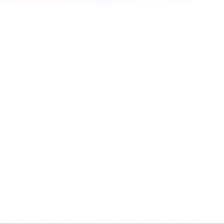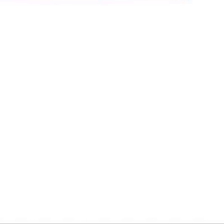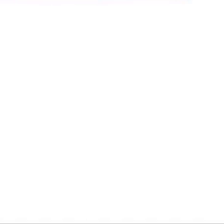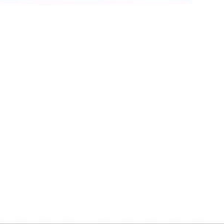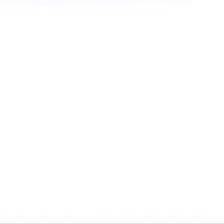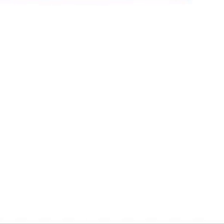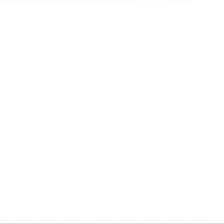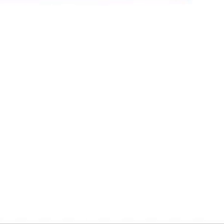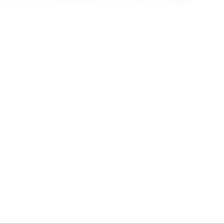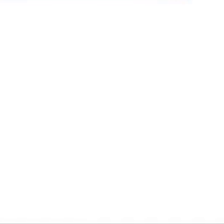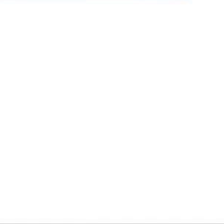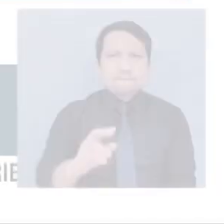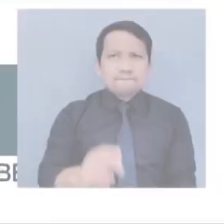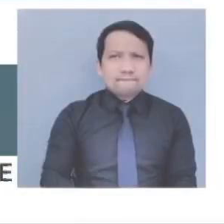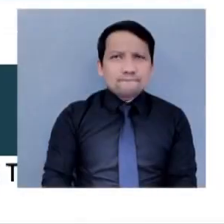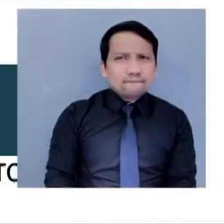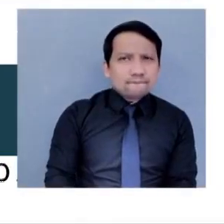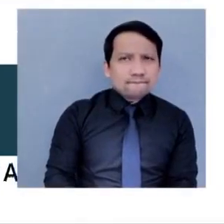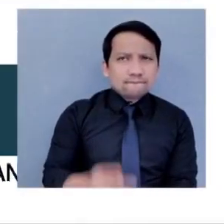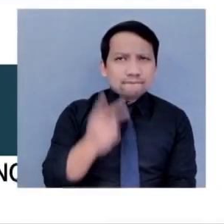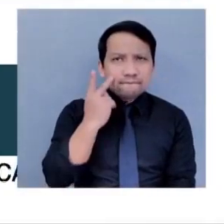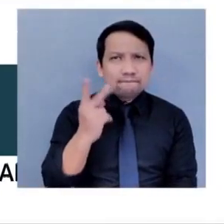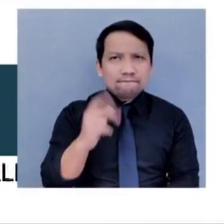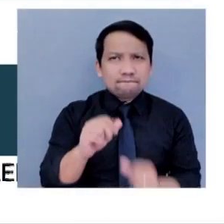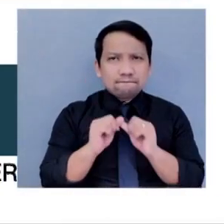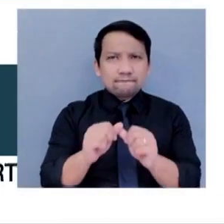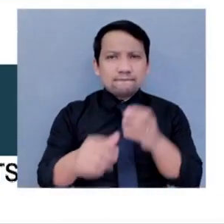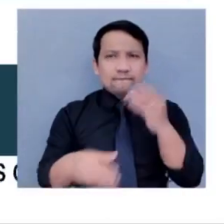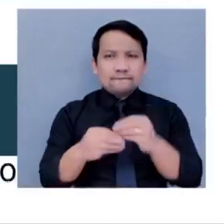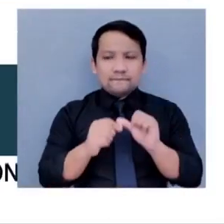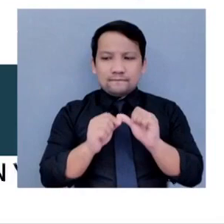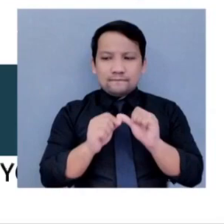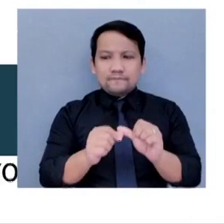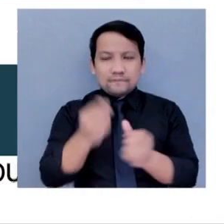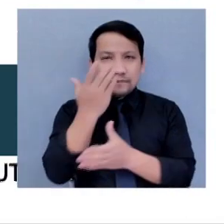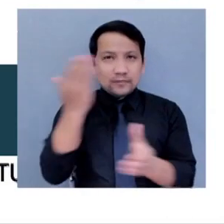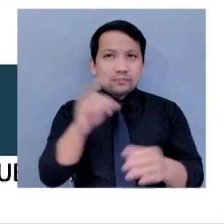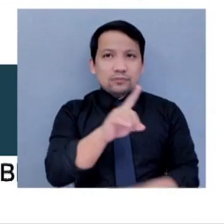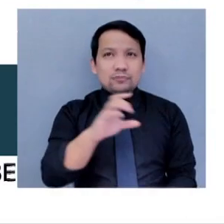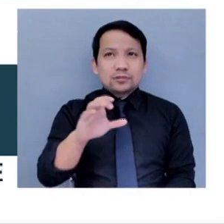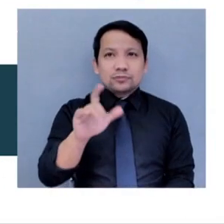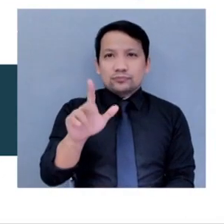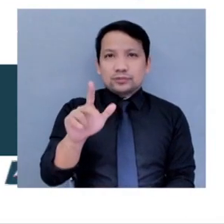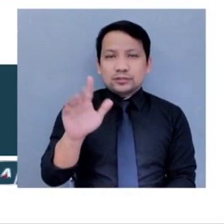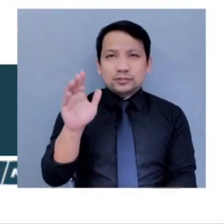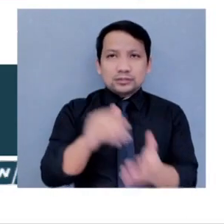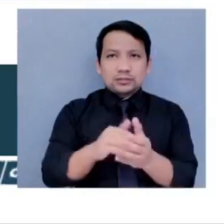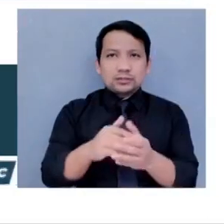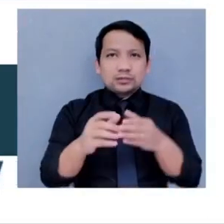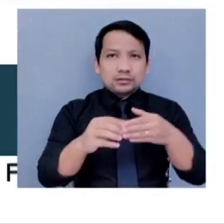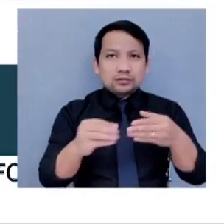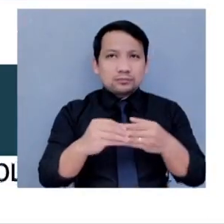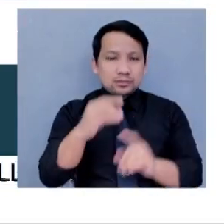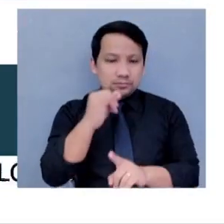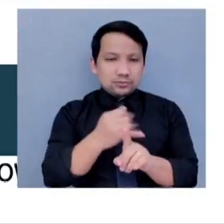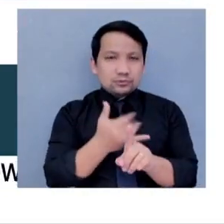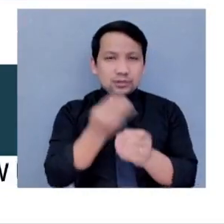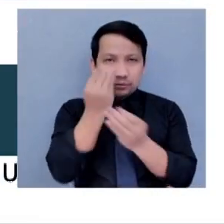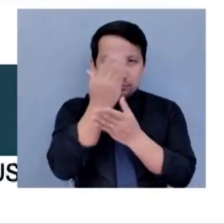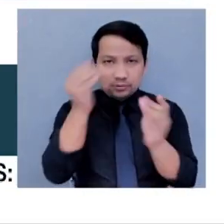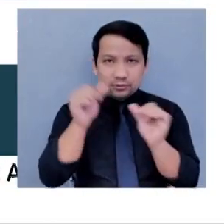we saw it at relatively elevated levels was around $123 in the middle of July.